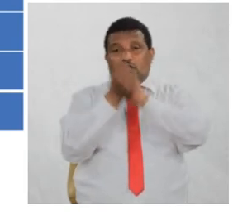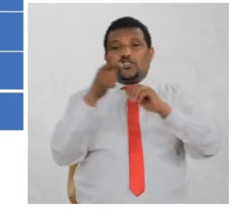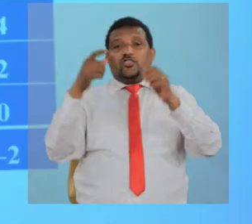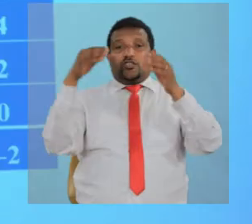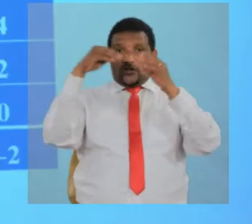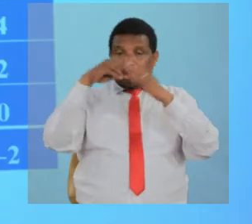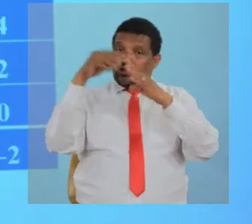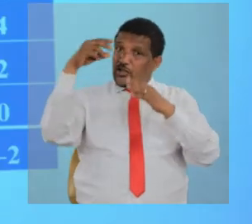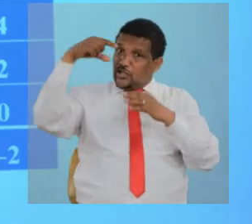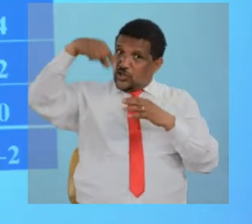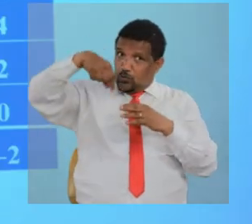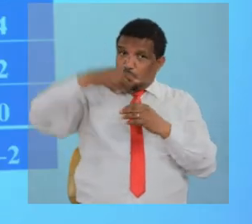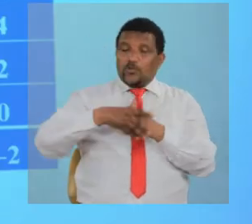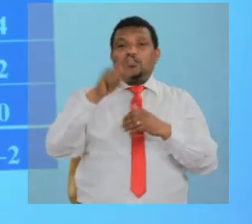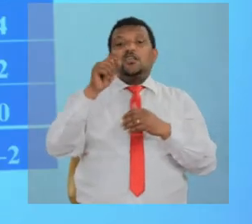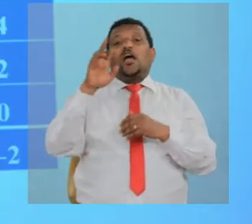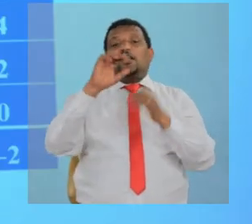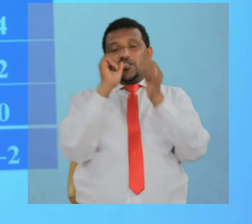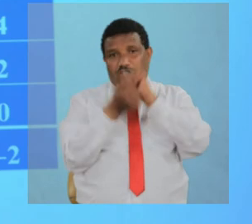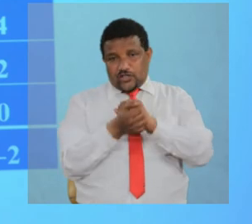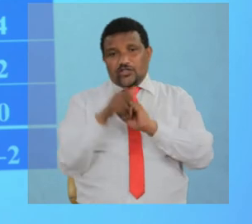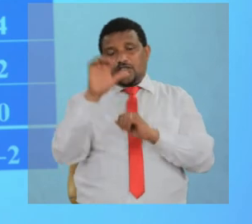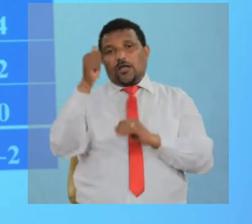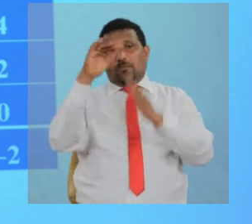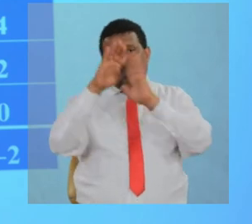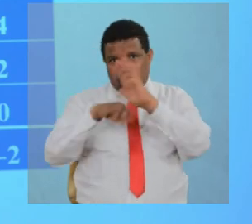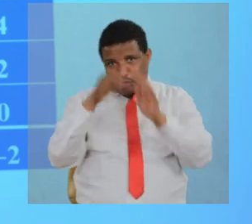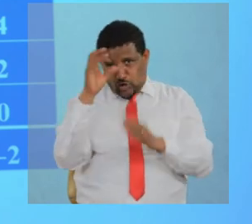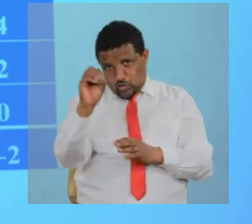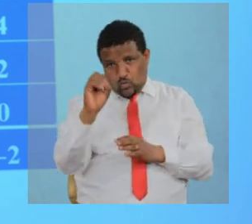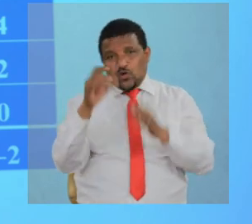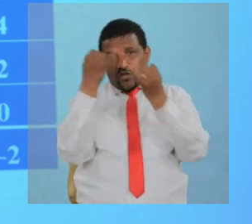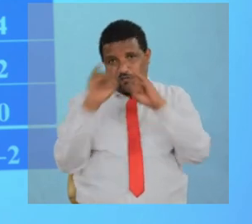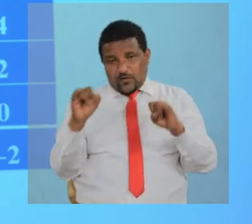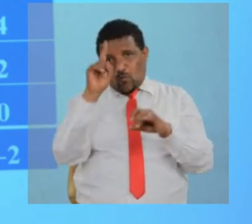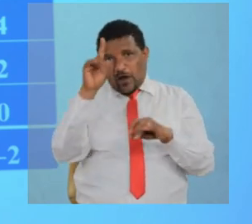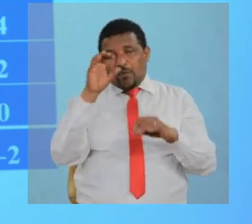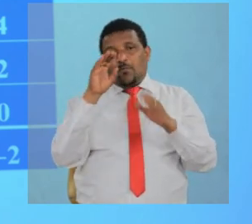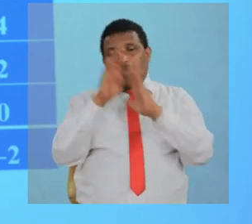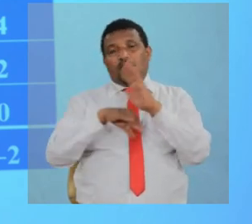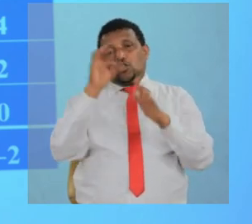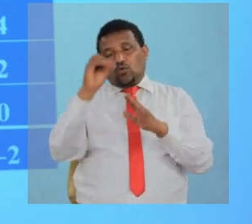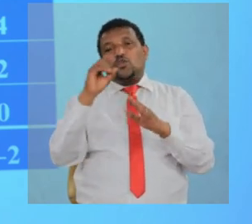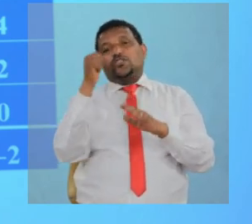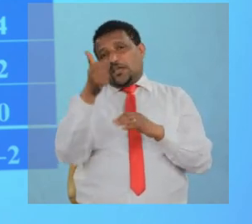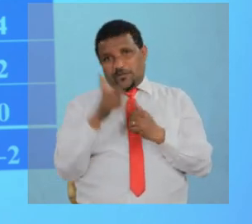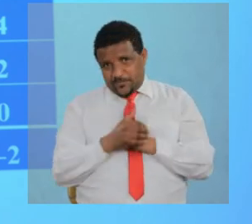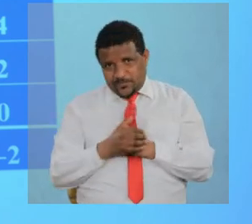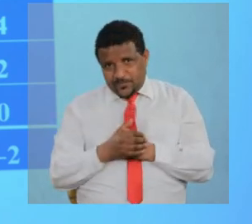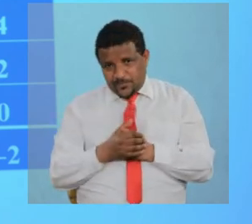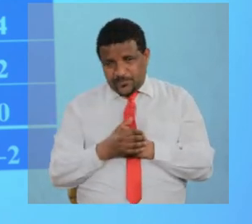So change in TR is 10 minus 0 divided by 1 minus 0 is 10.